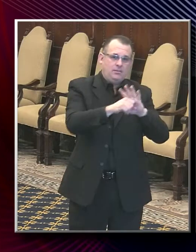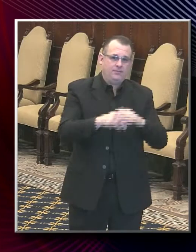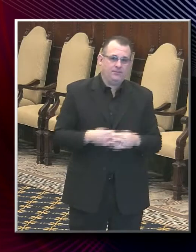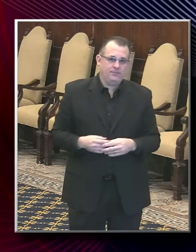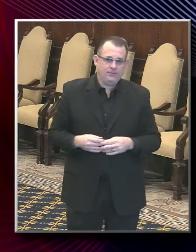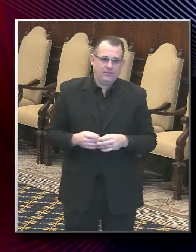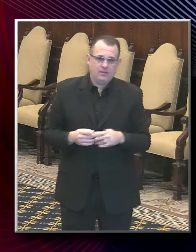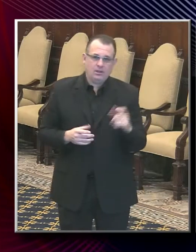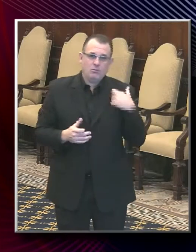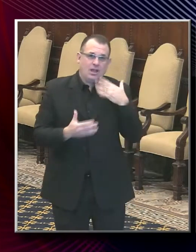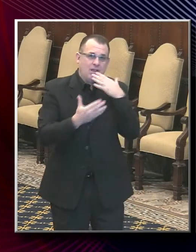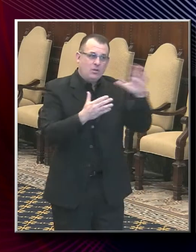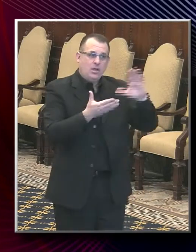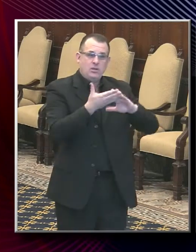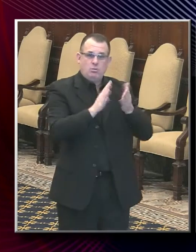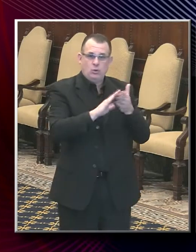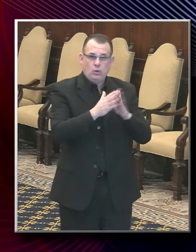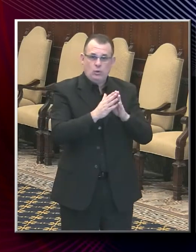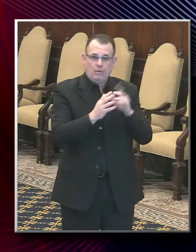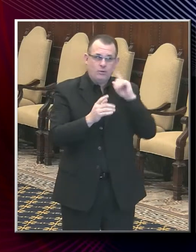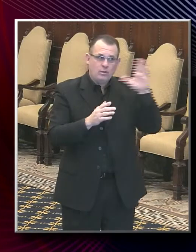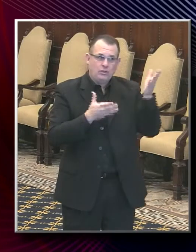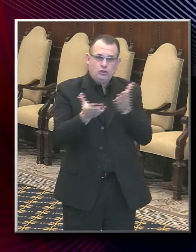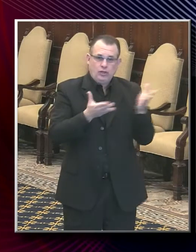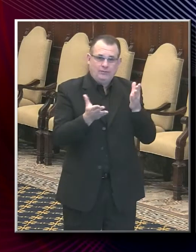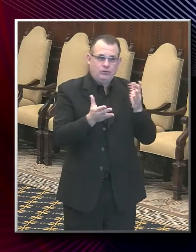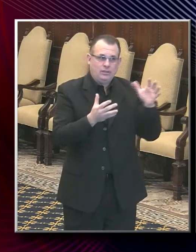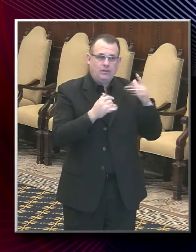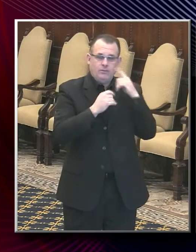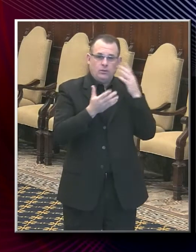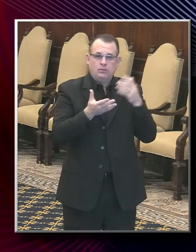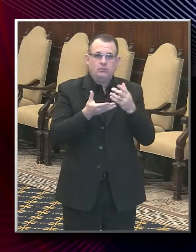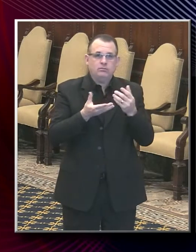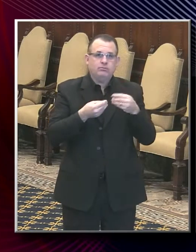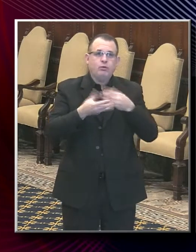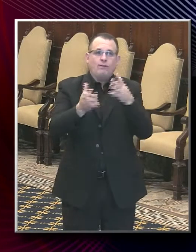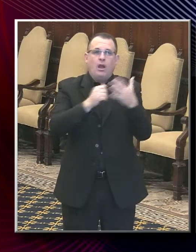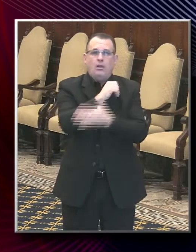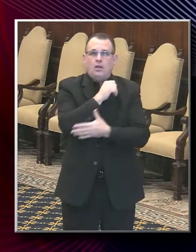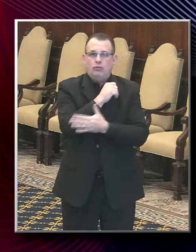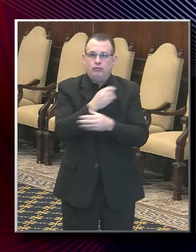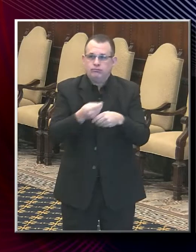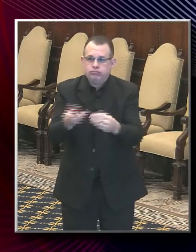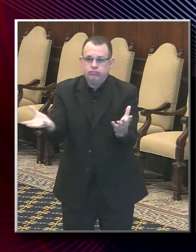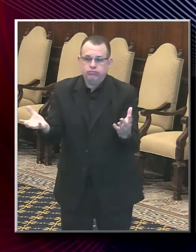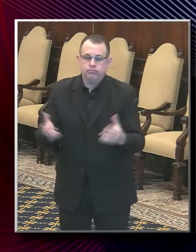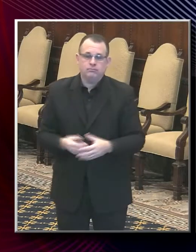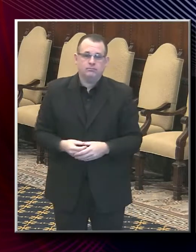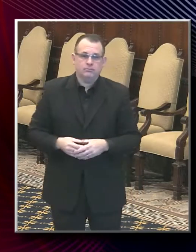country. Now I would turn it over to Dr. Farley for his daily update.